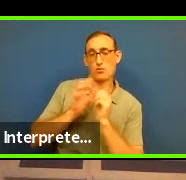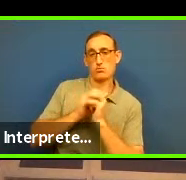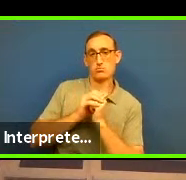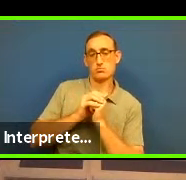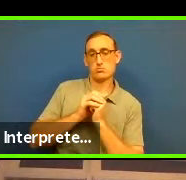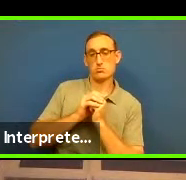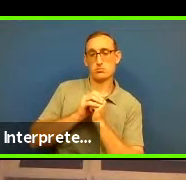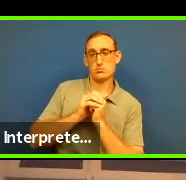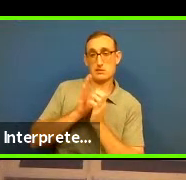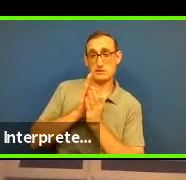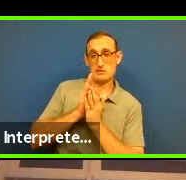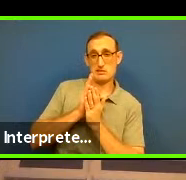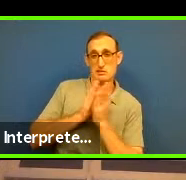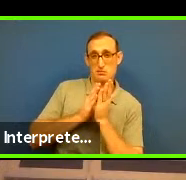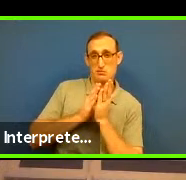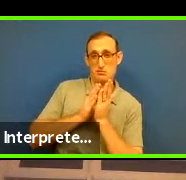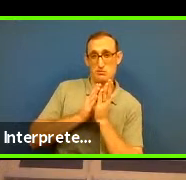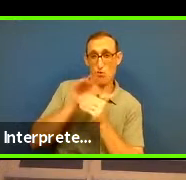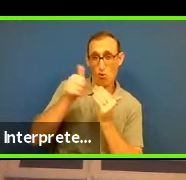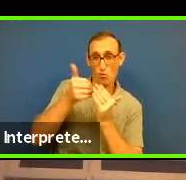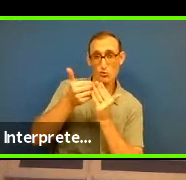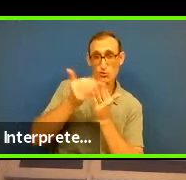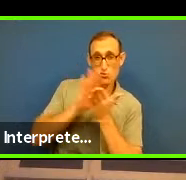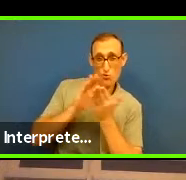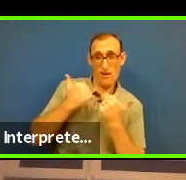information session on their own.